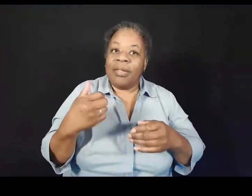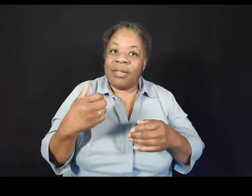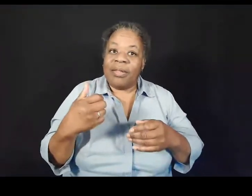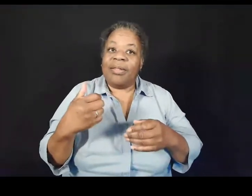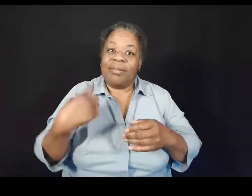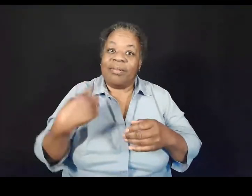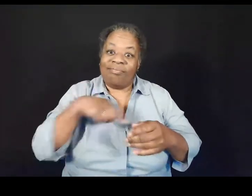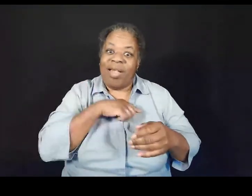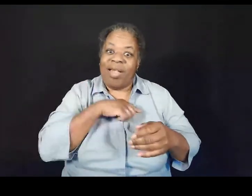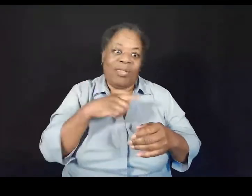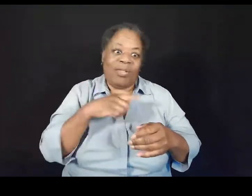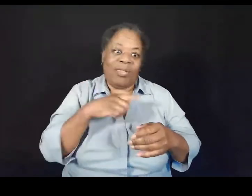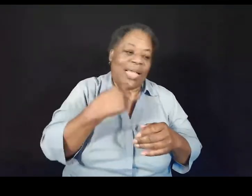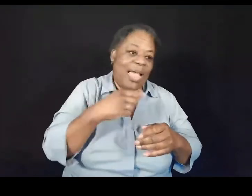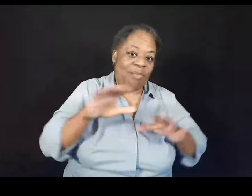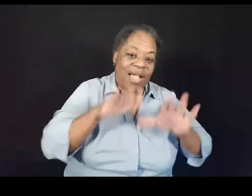God.